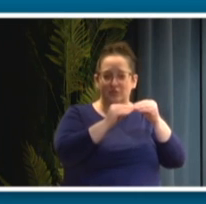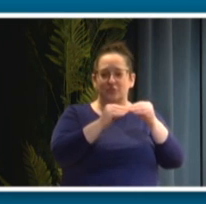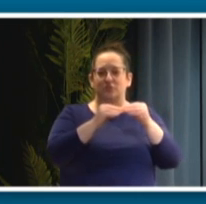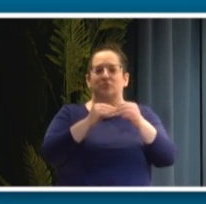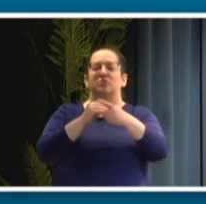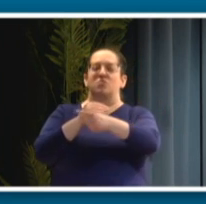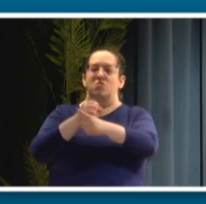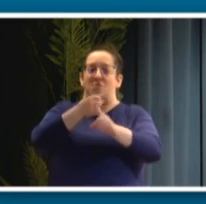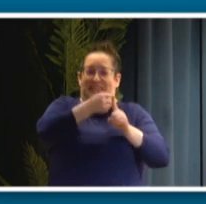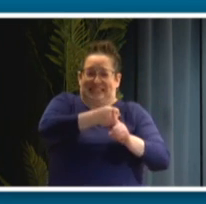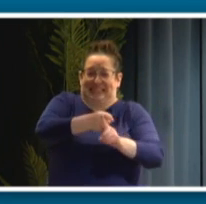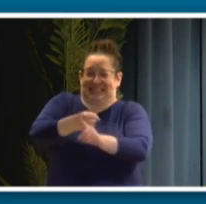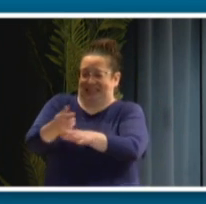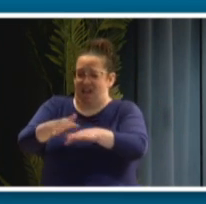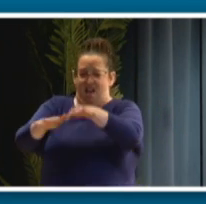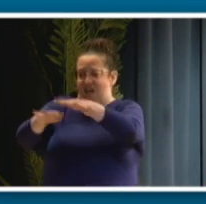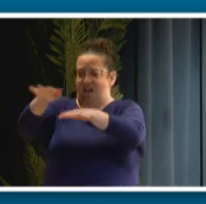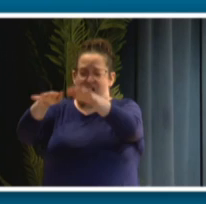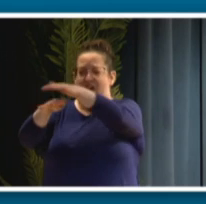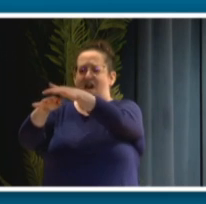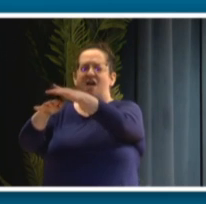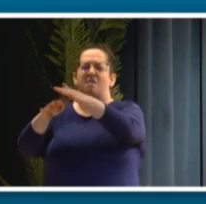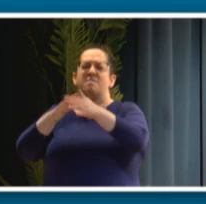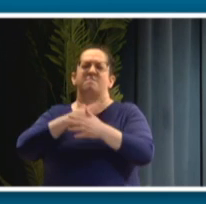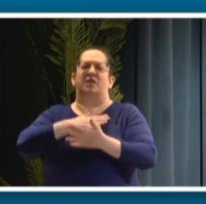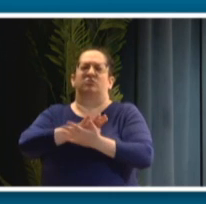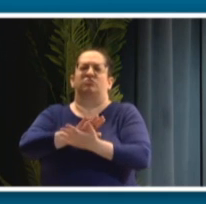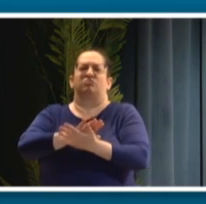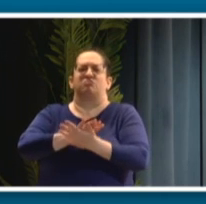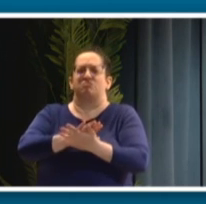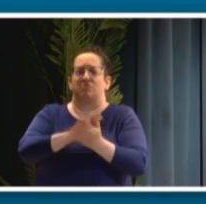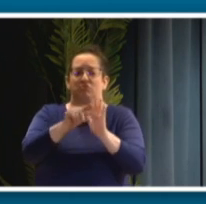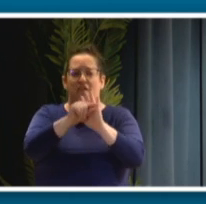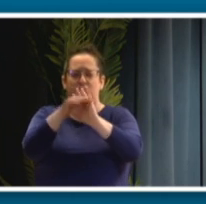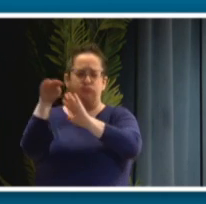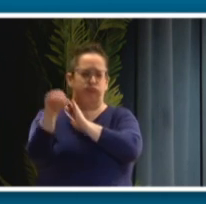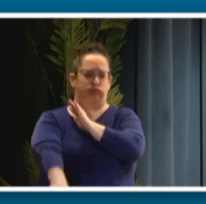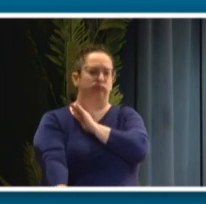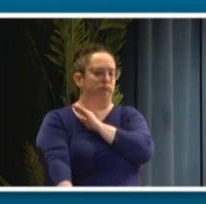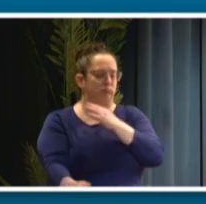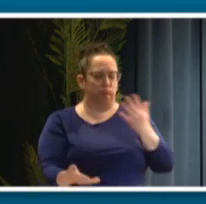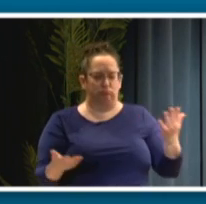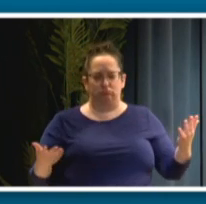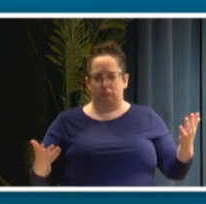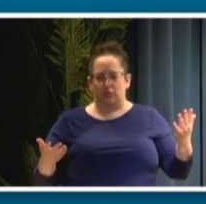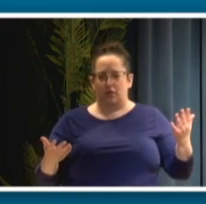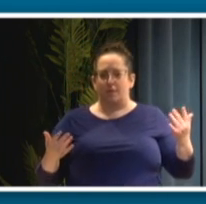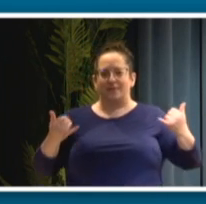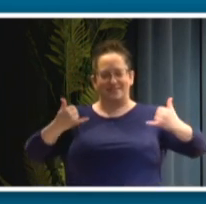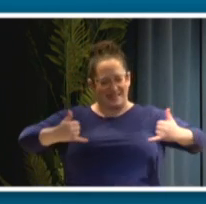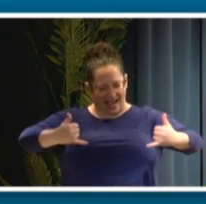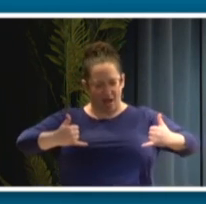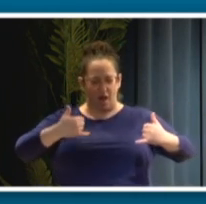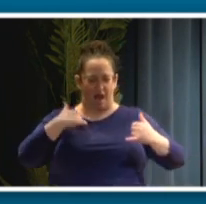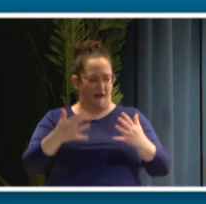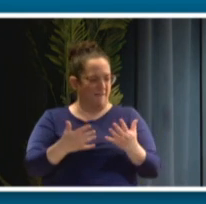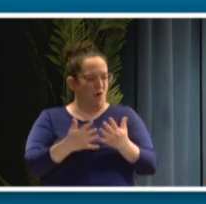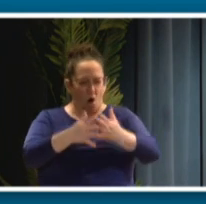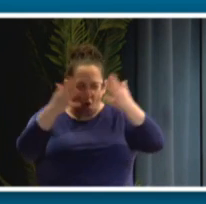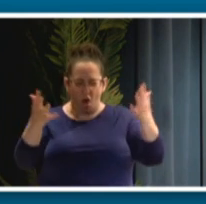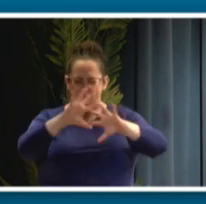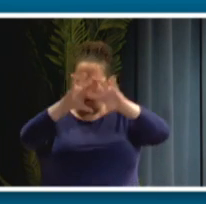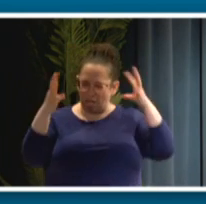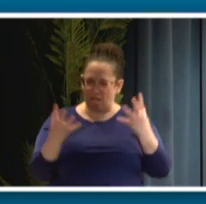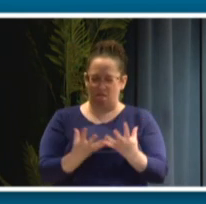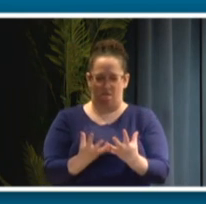school. So 10 was a really pivotal. Everything changed. Change for you. Everything okay. changed. Because I now have all this power because I figured out